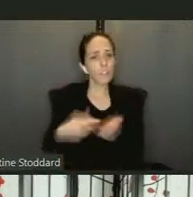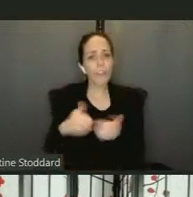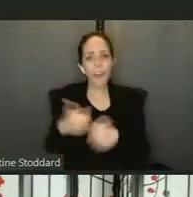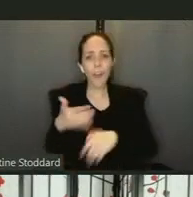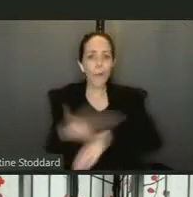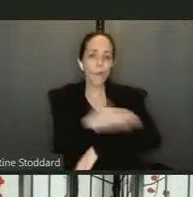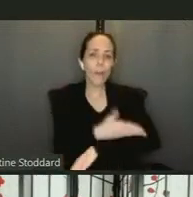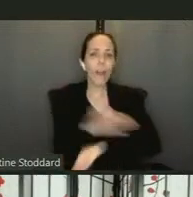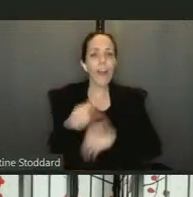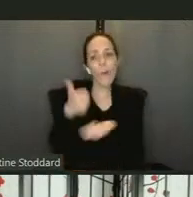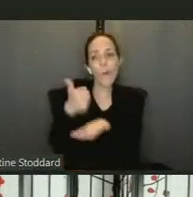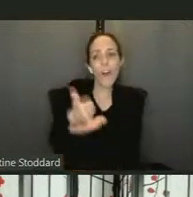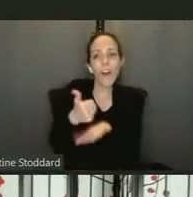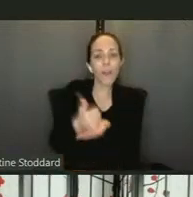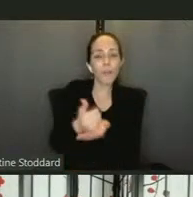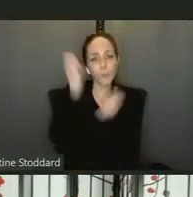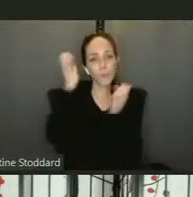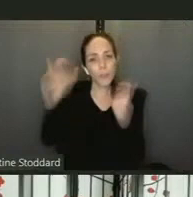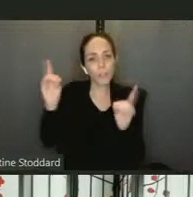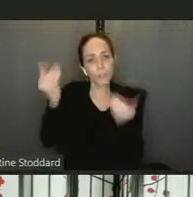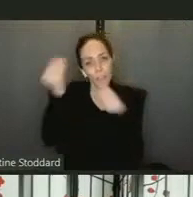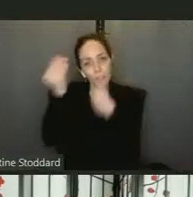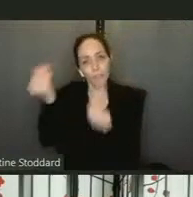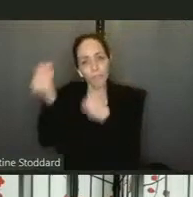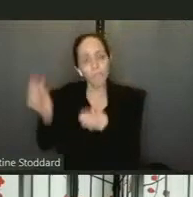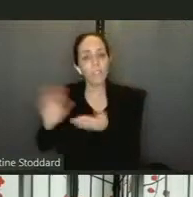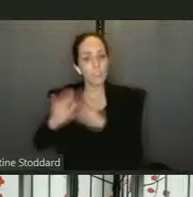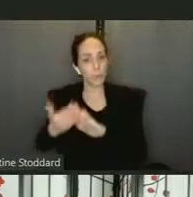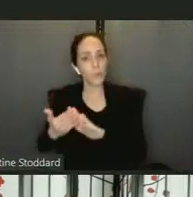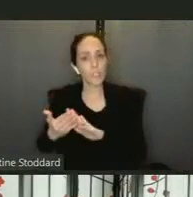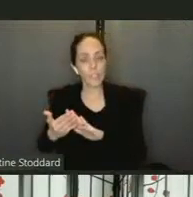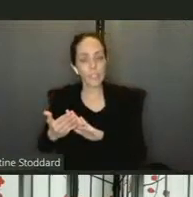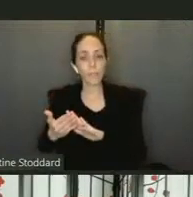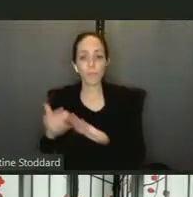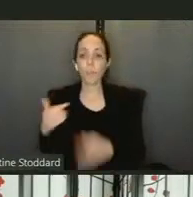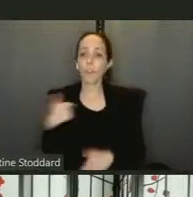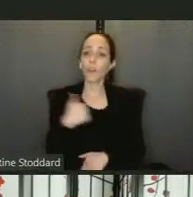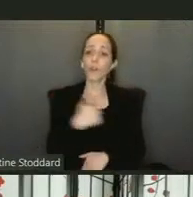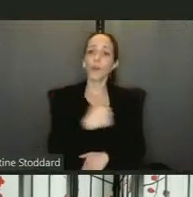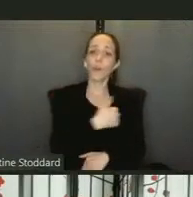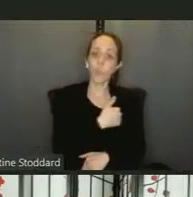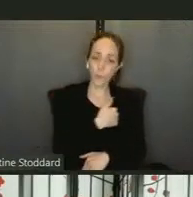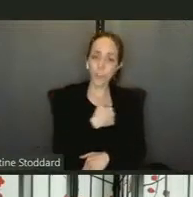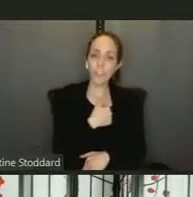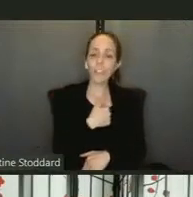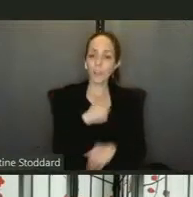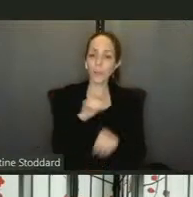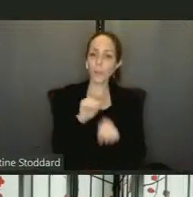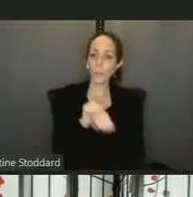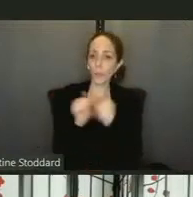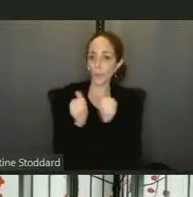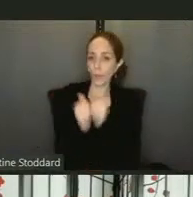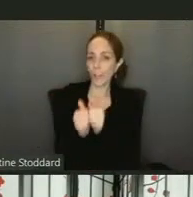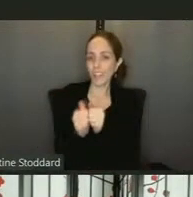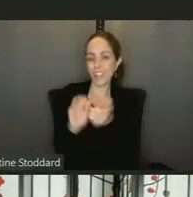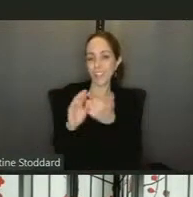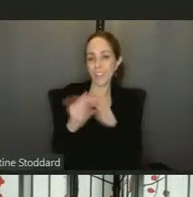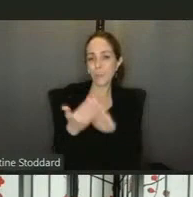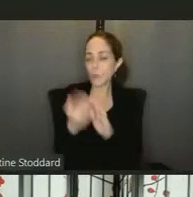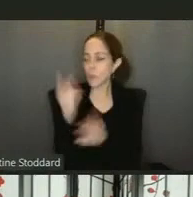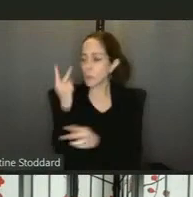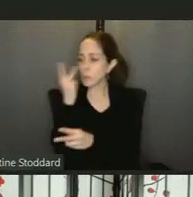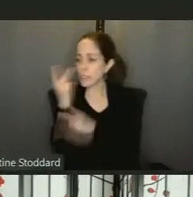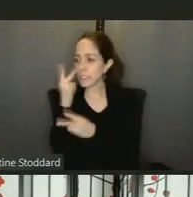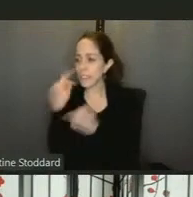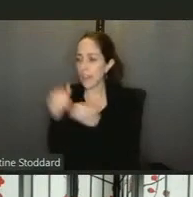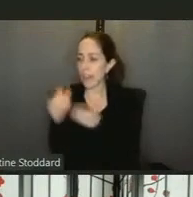say, as we continue to do the work, we have alongside with our community, watch and seeing the community evolve